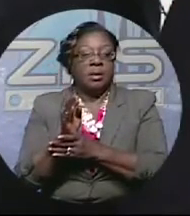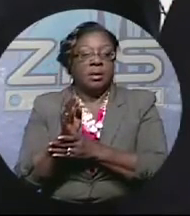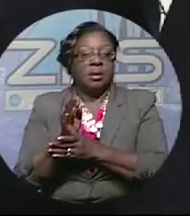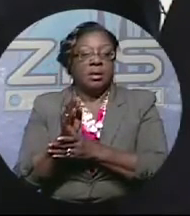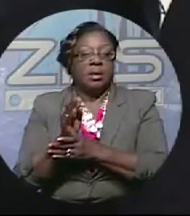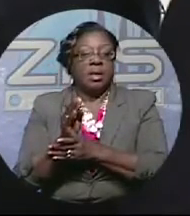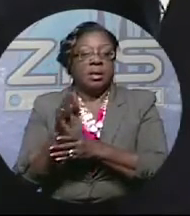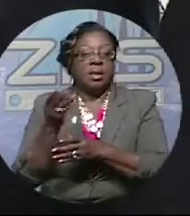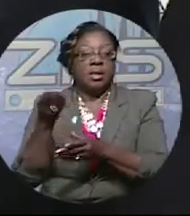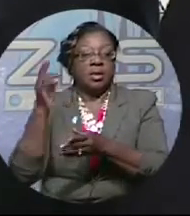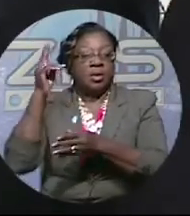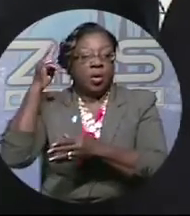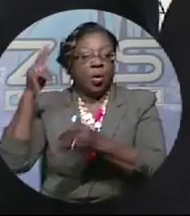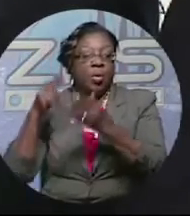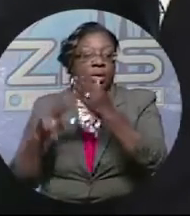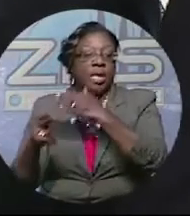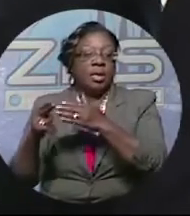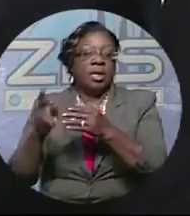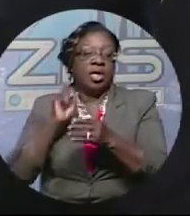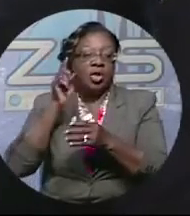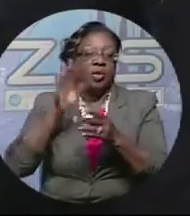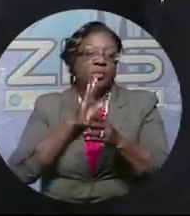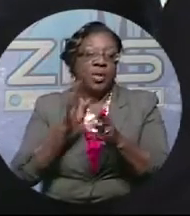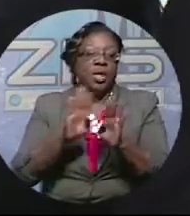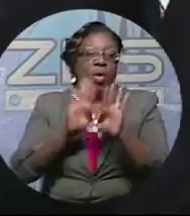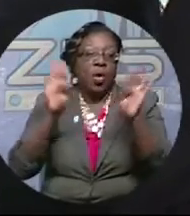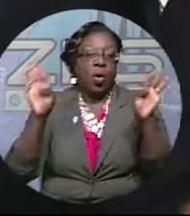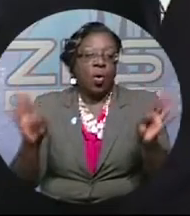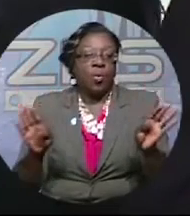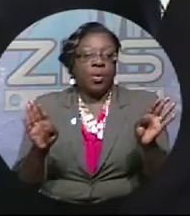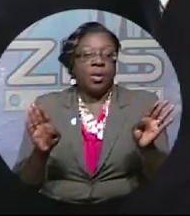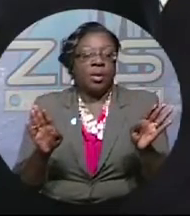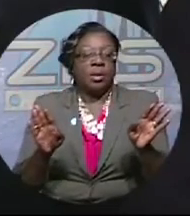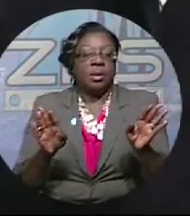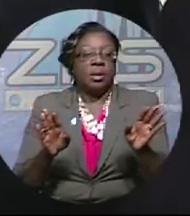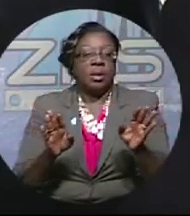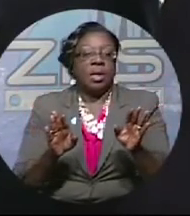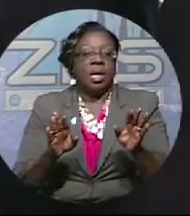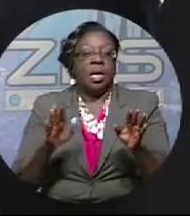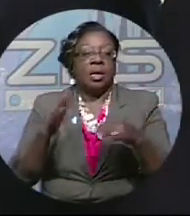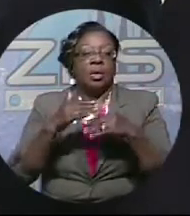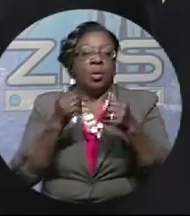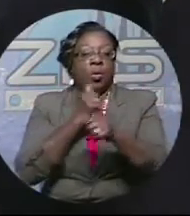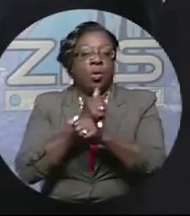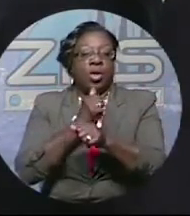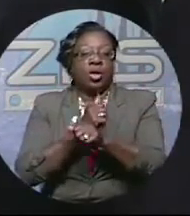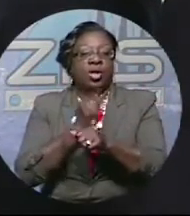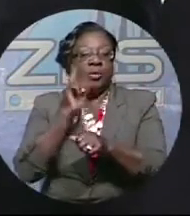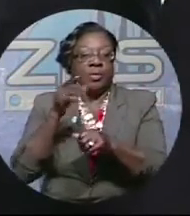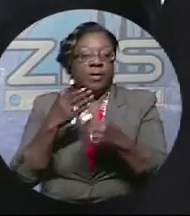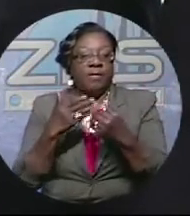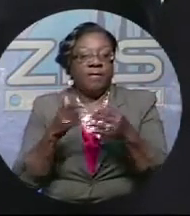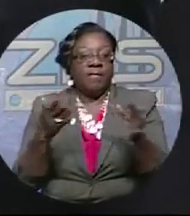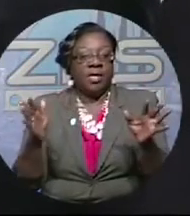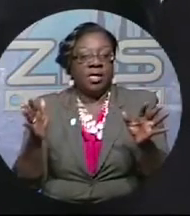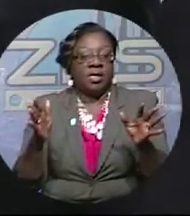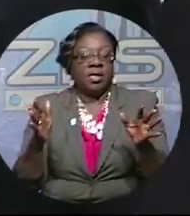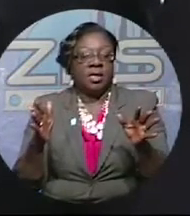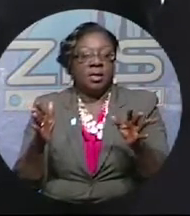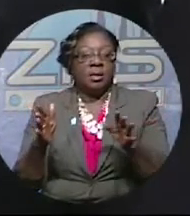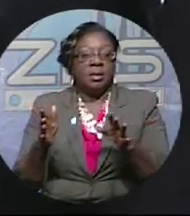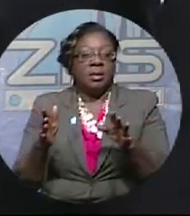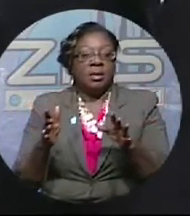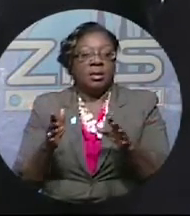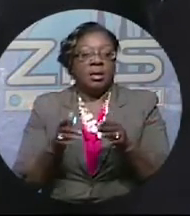a facility that should be opened, and meaning construction should resume to finish the rest of it as they move